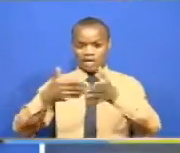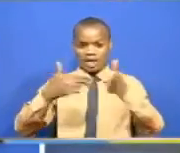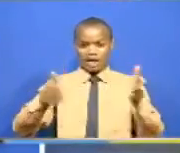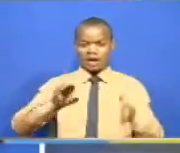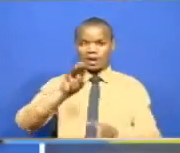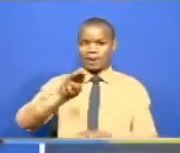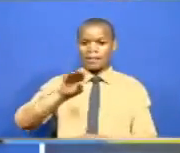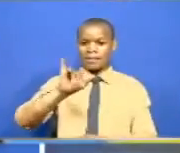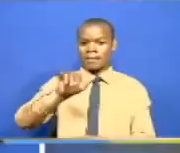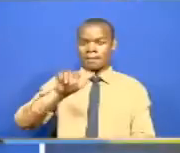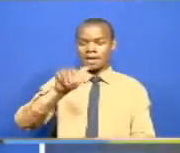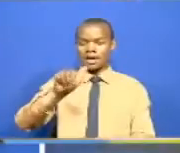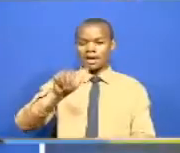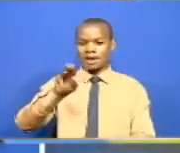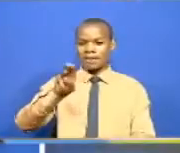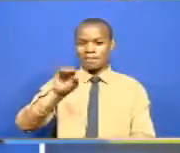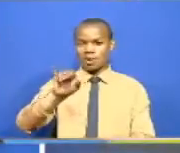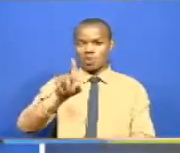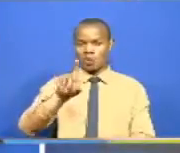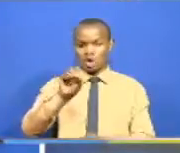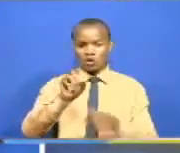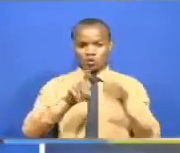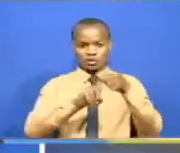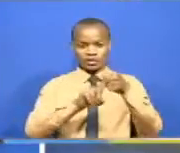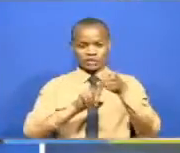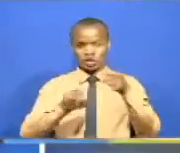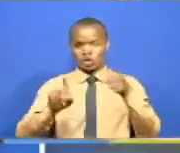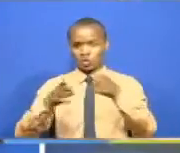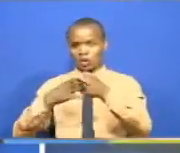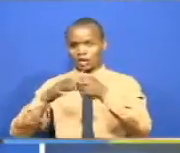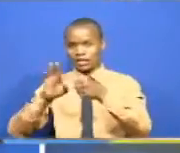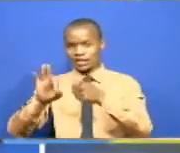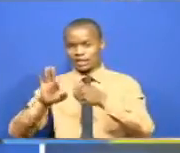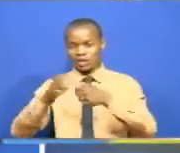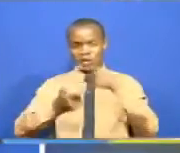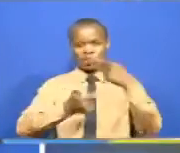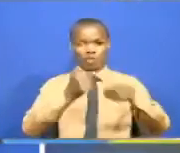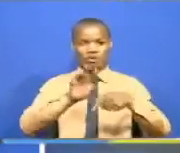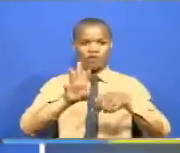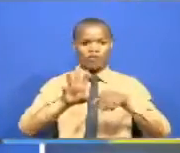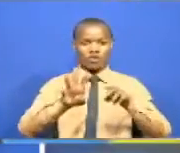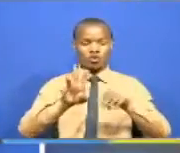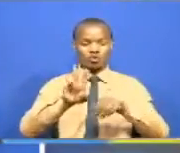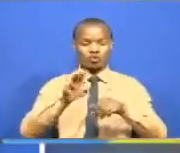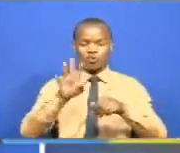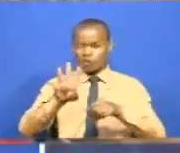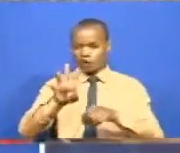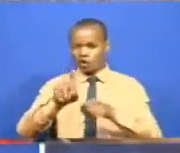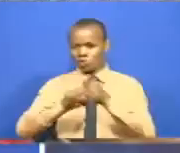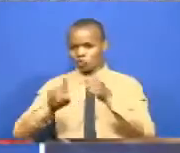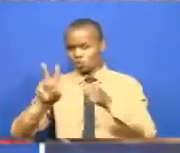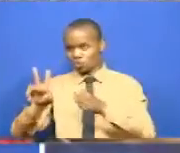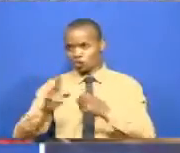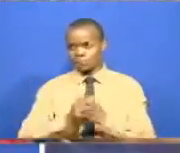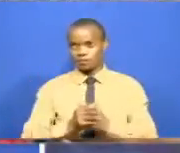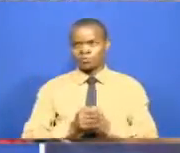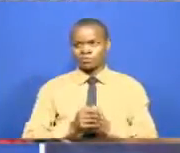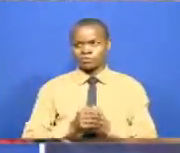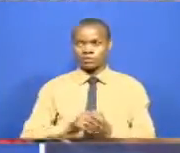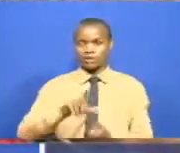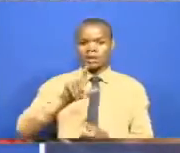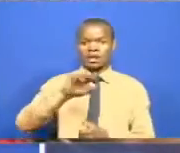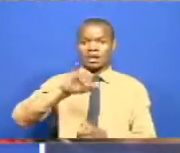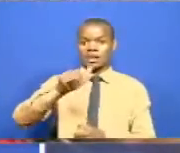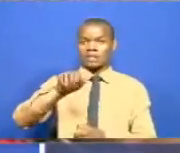Heat 106-93 to seal a 4-2 series victory. The finals' most valuable player,